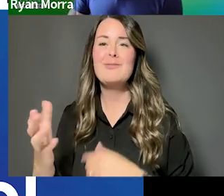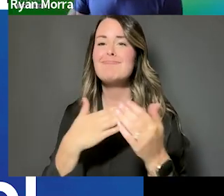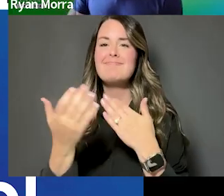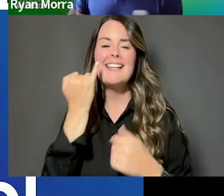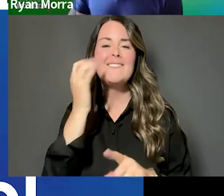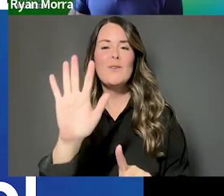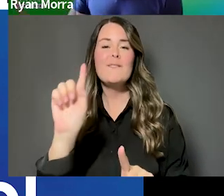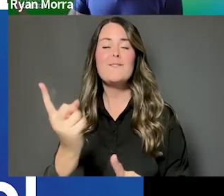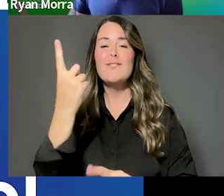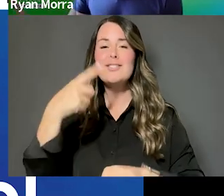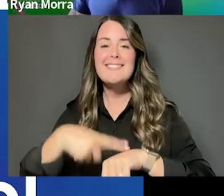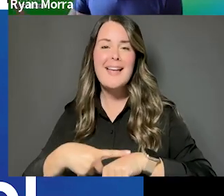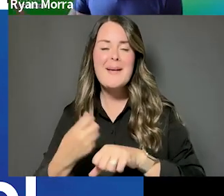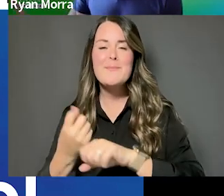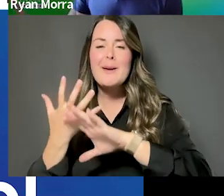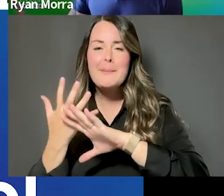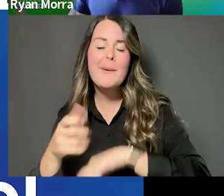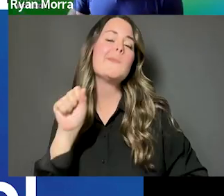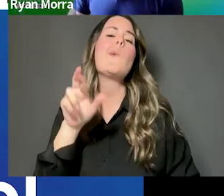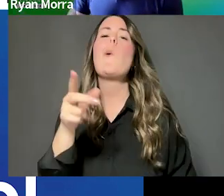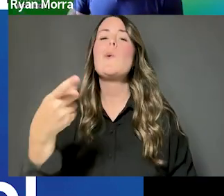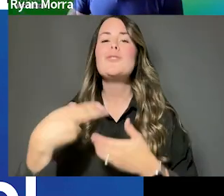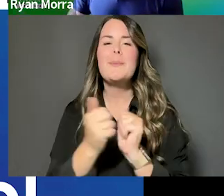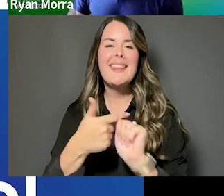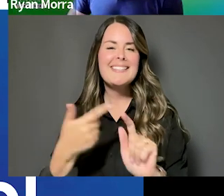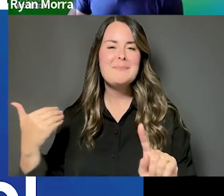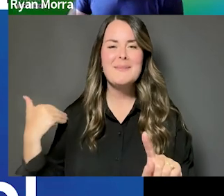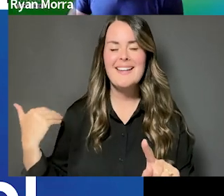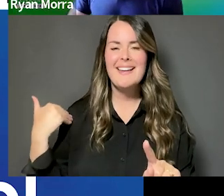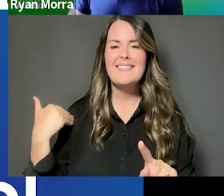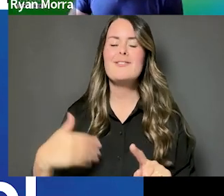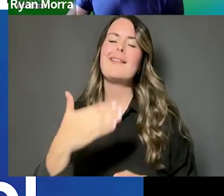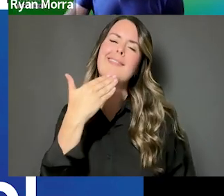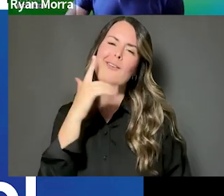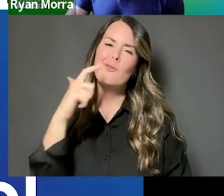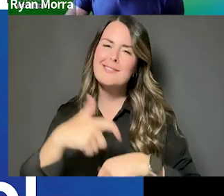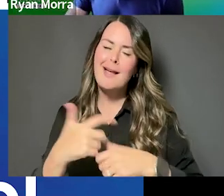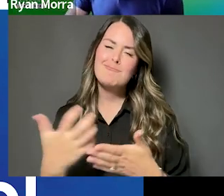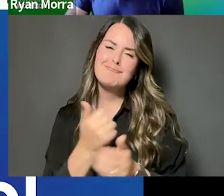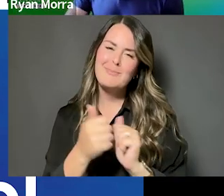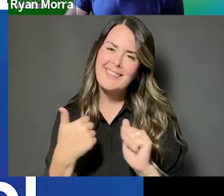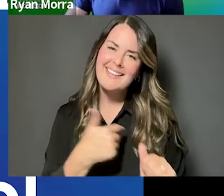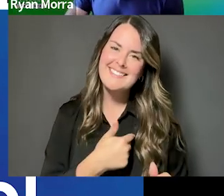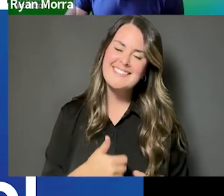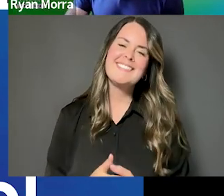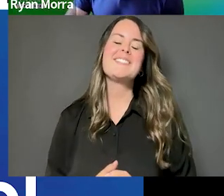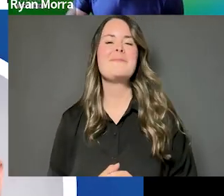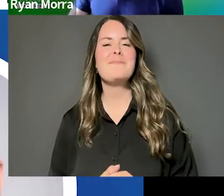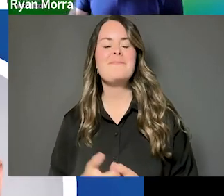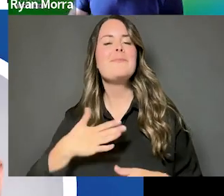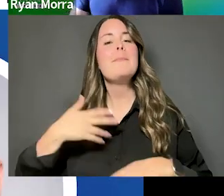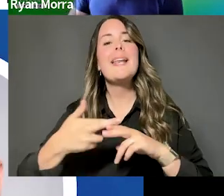school. Whether this is your first time viewing one of our webinars, or whether you've joined us in the past, we want to thank you for taking the time to engage with